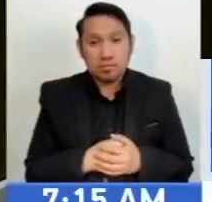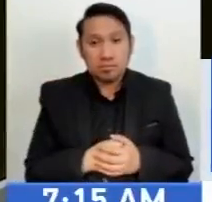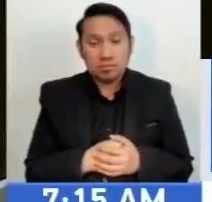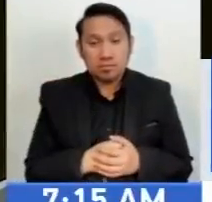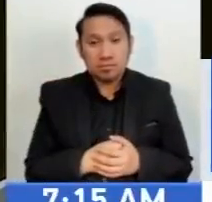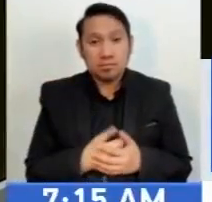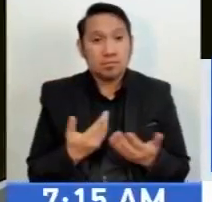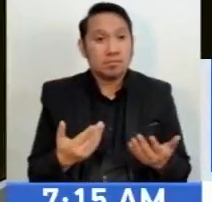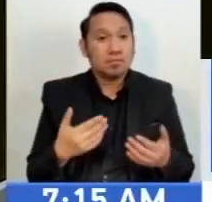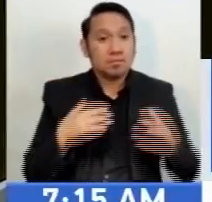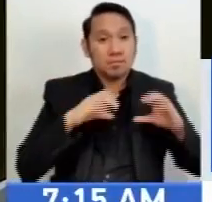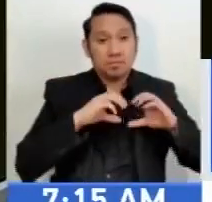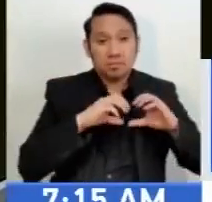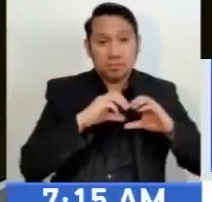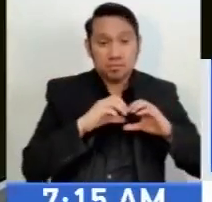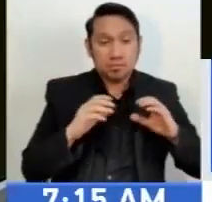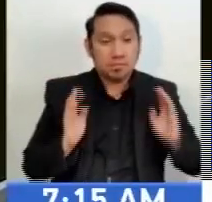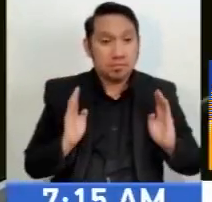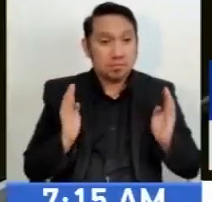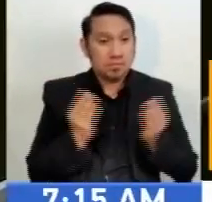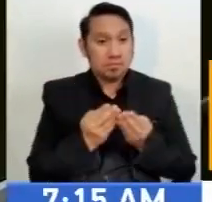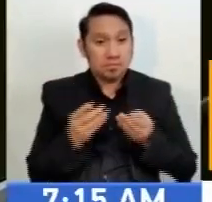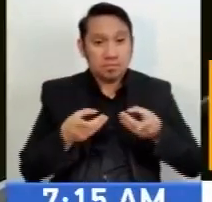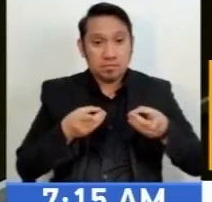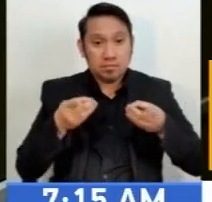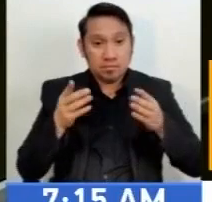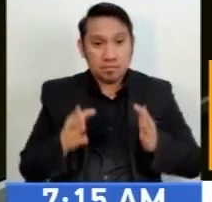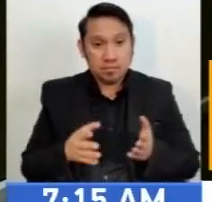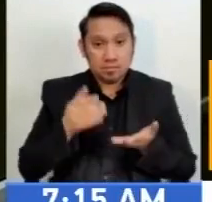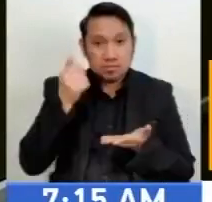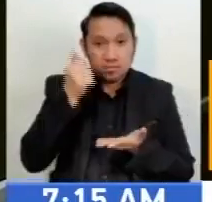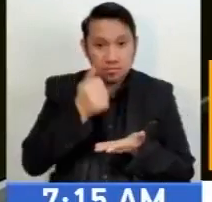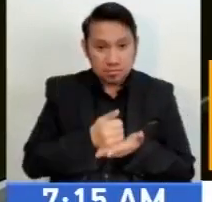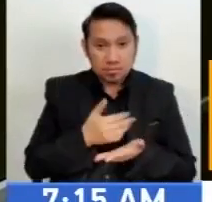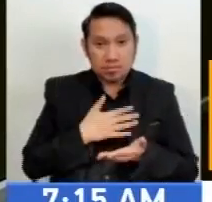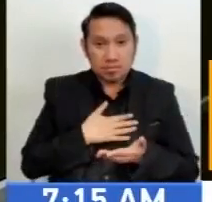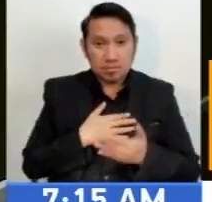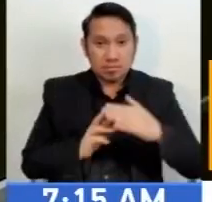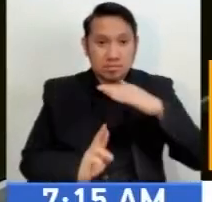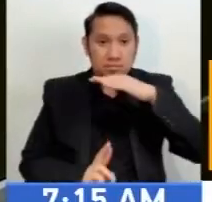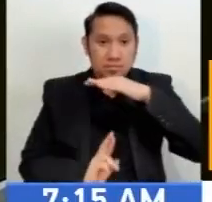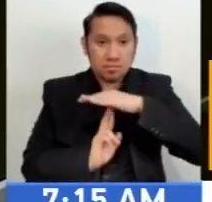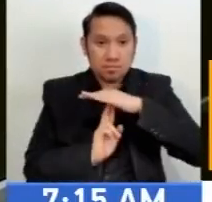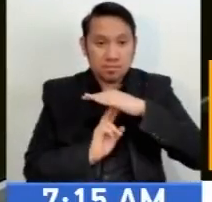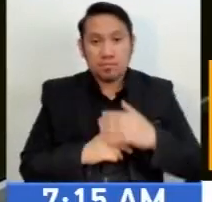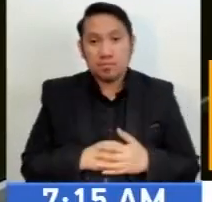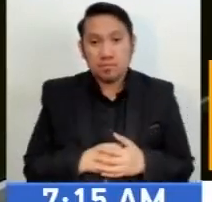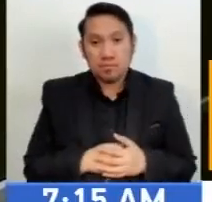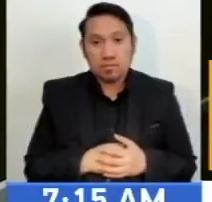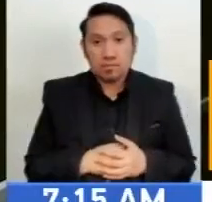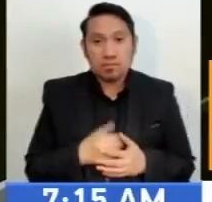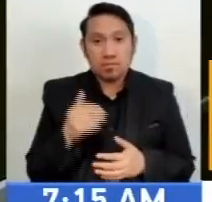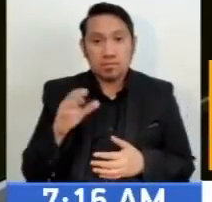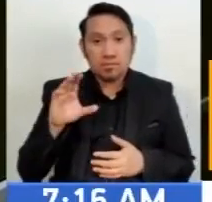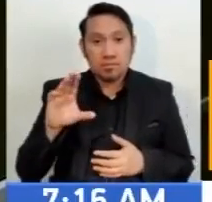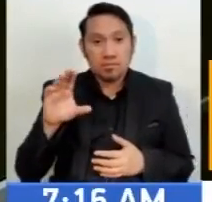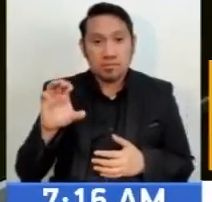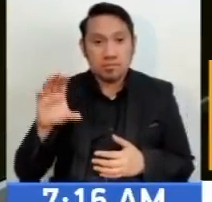Directors has approved my retirement as Chief Executive